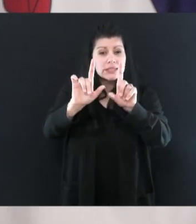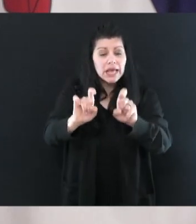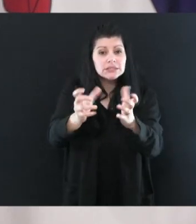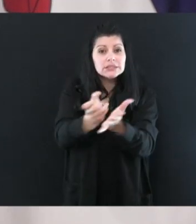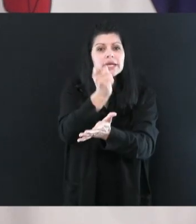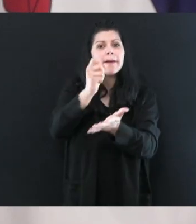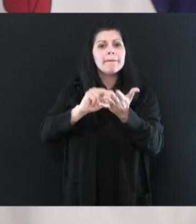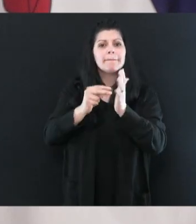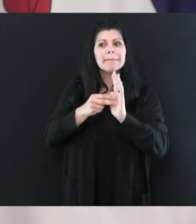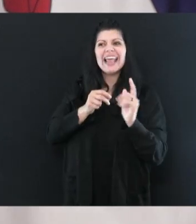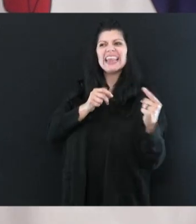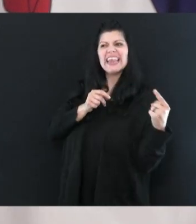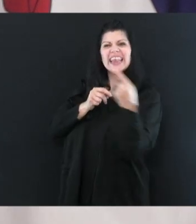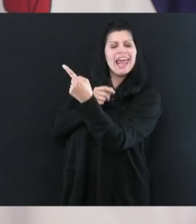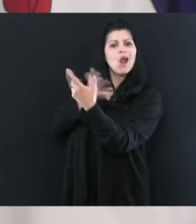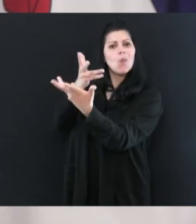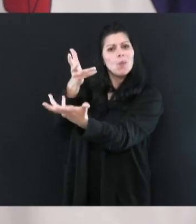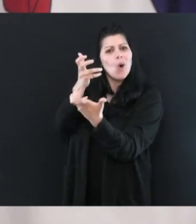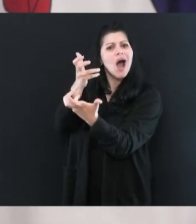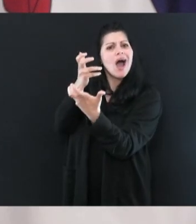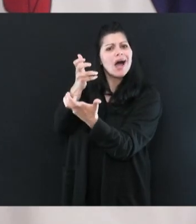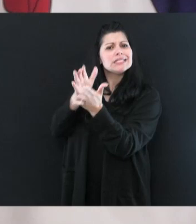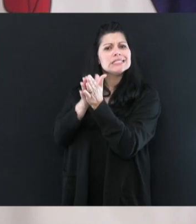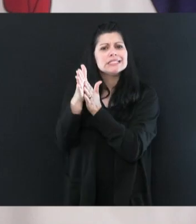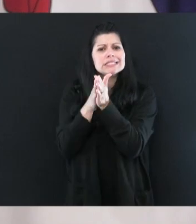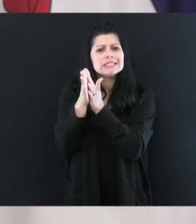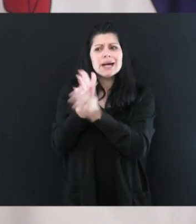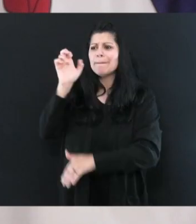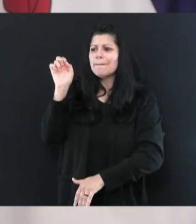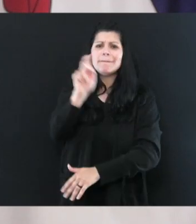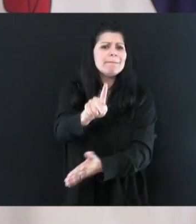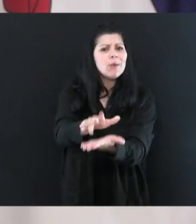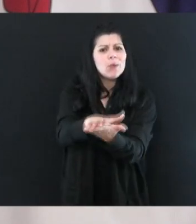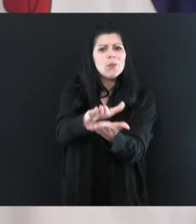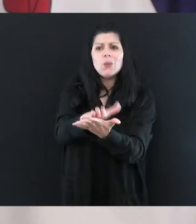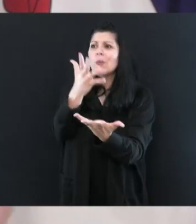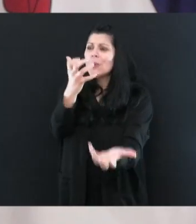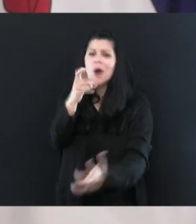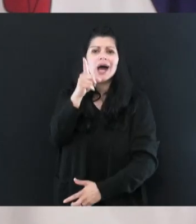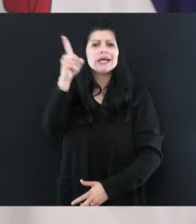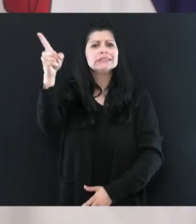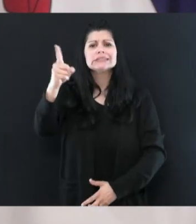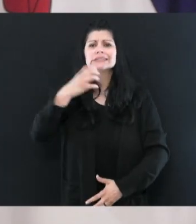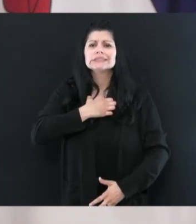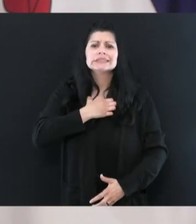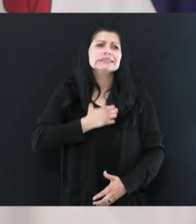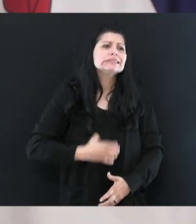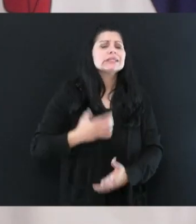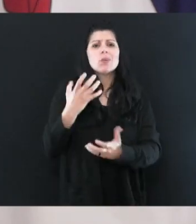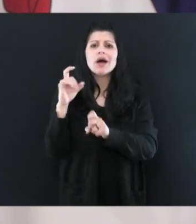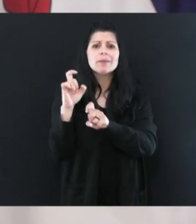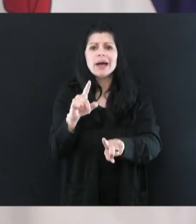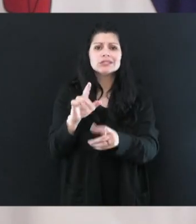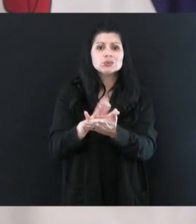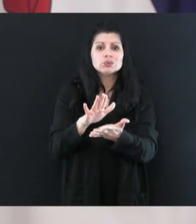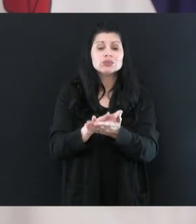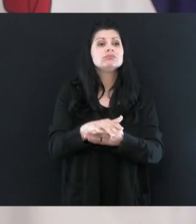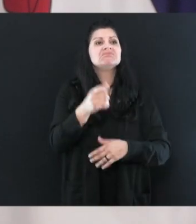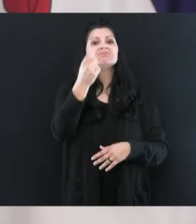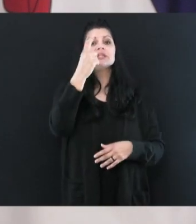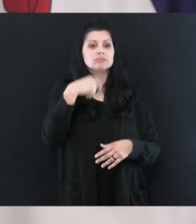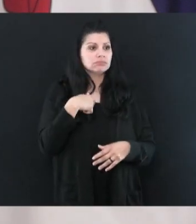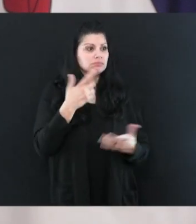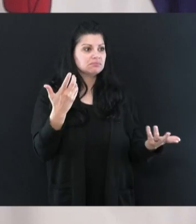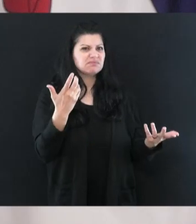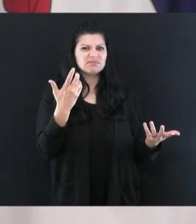There's such a need to go back to school. Every state in this country, with the exception maybe of